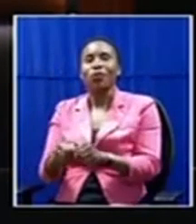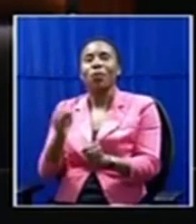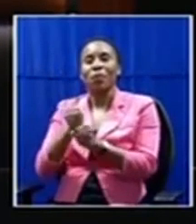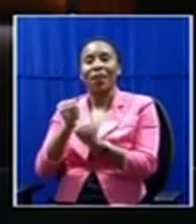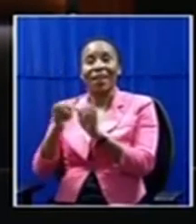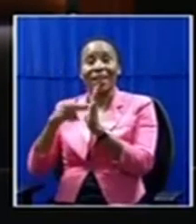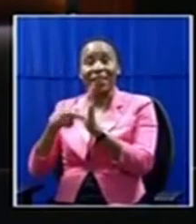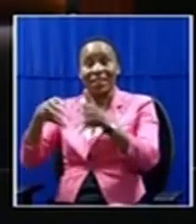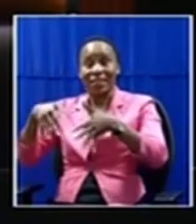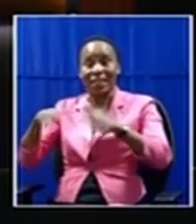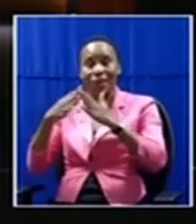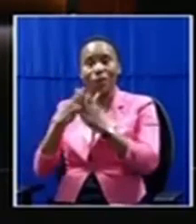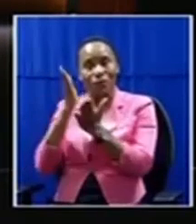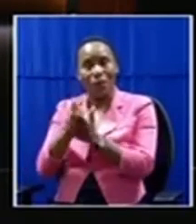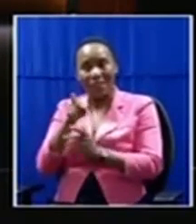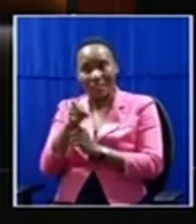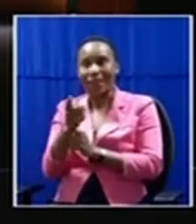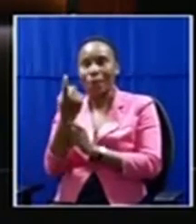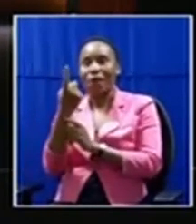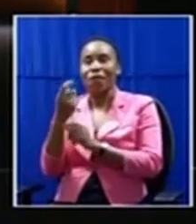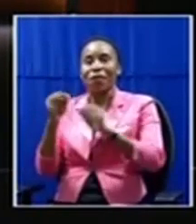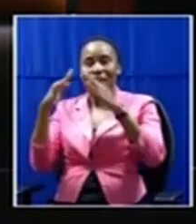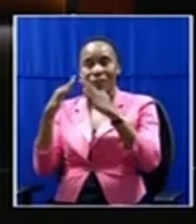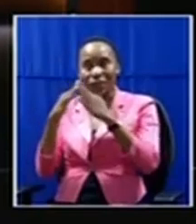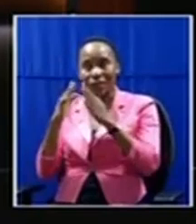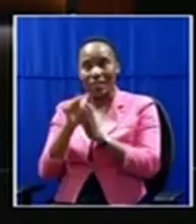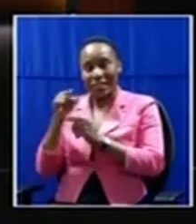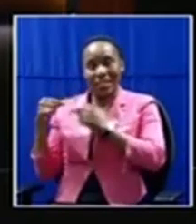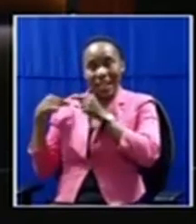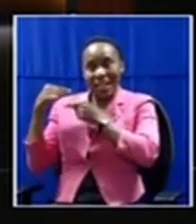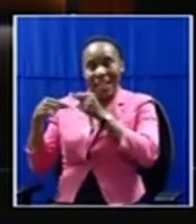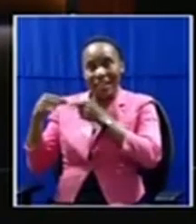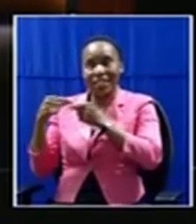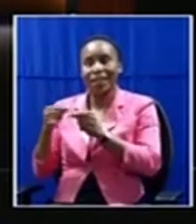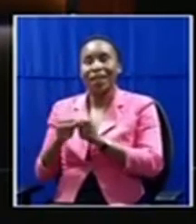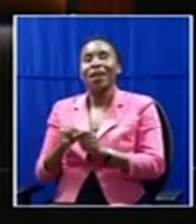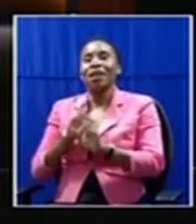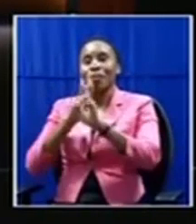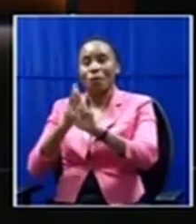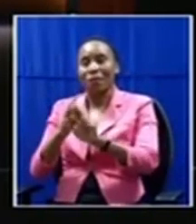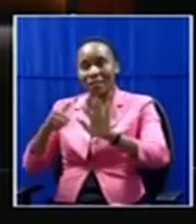sure it's one of those issues that in your legacy report you will leave to the 6th Parliament.